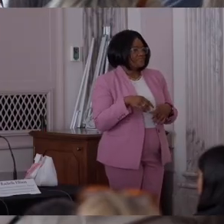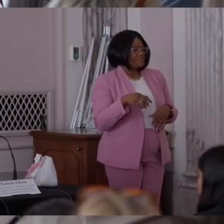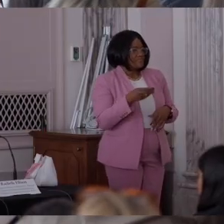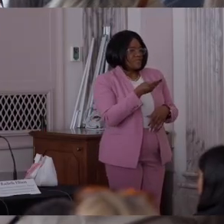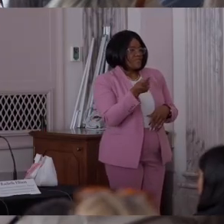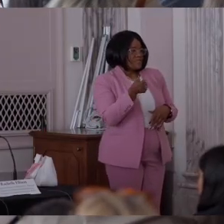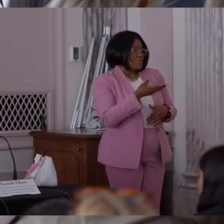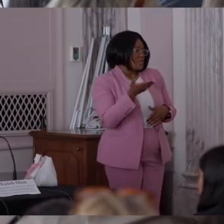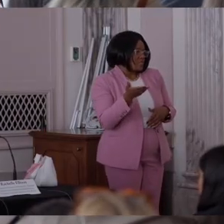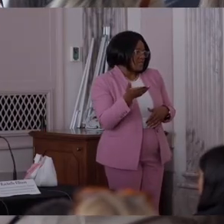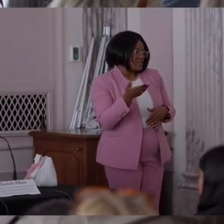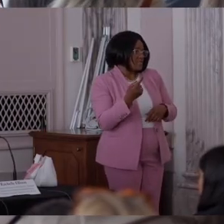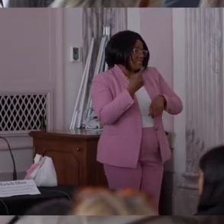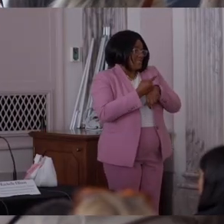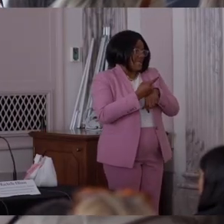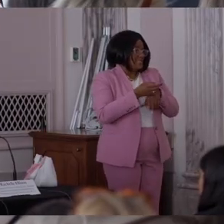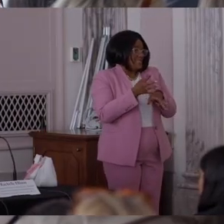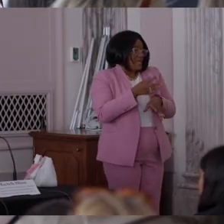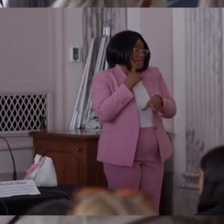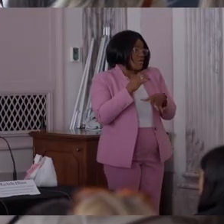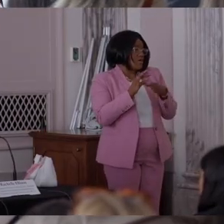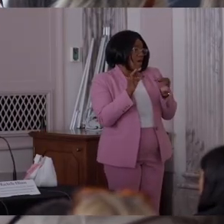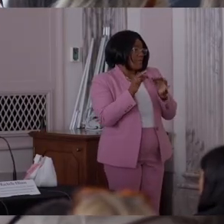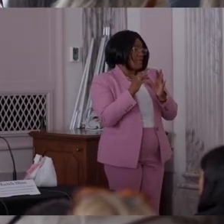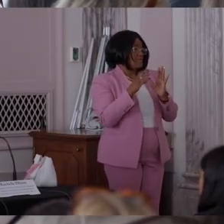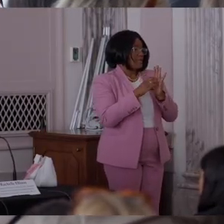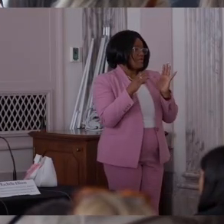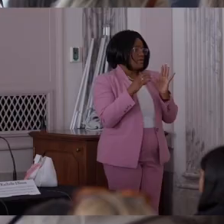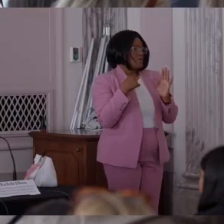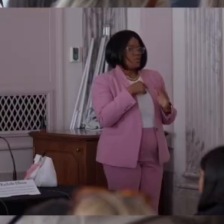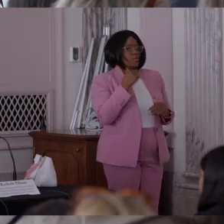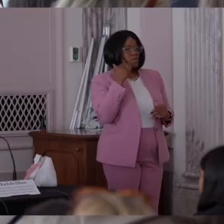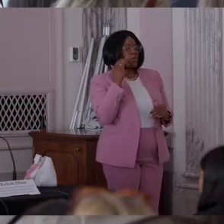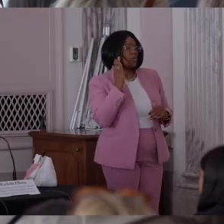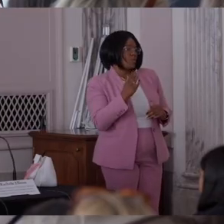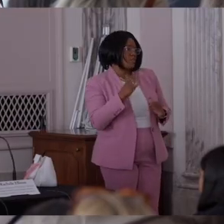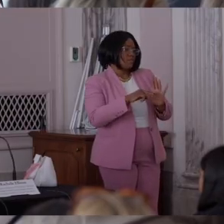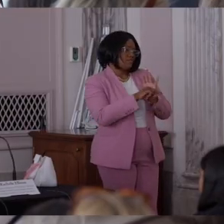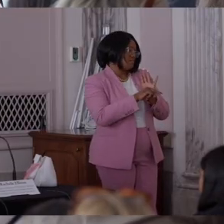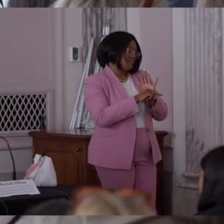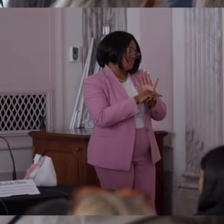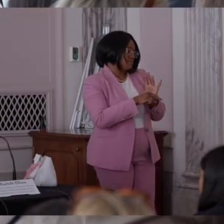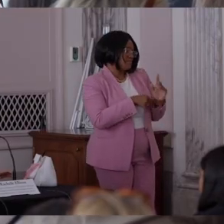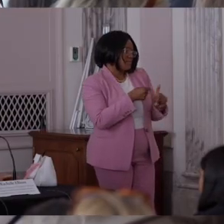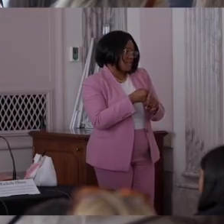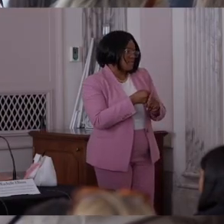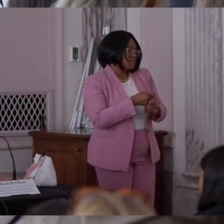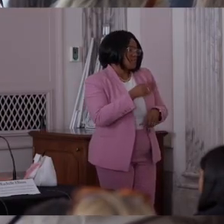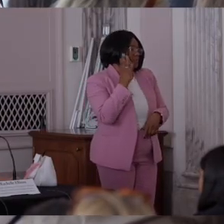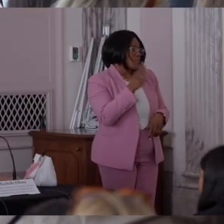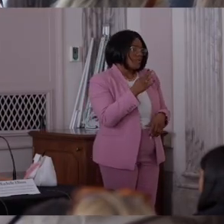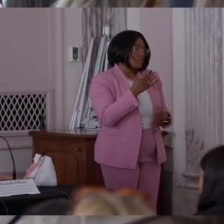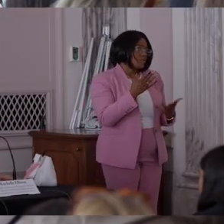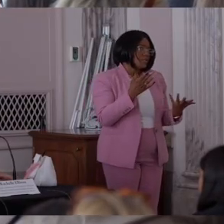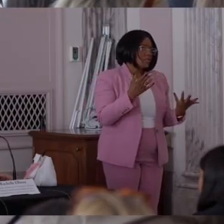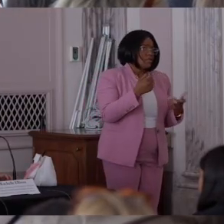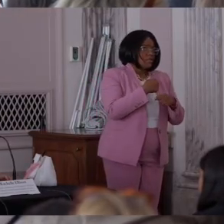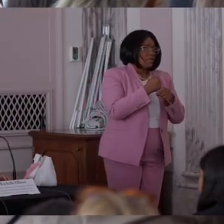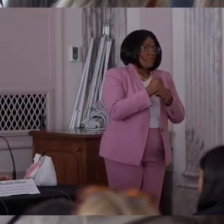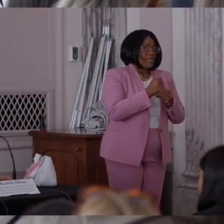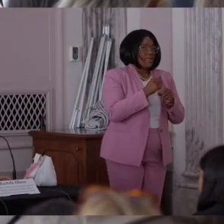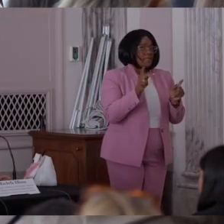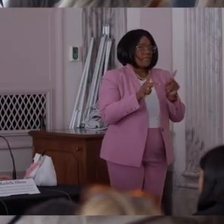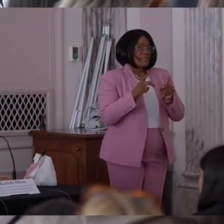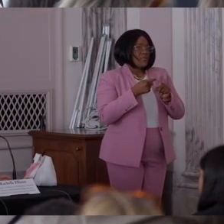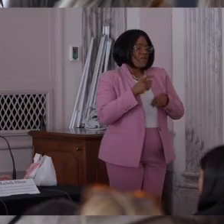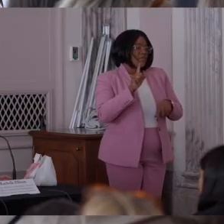few days left in the comment period for that. We know that it'll have a detrimental impact. It would basically, in some cases, make people from